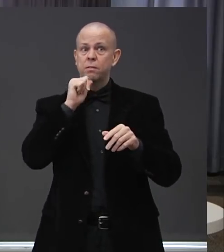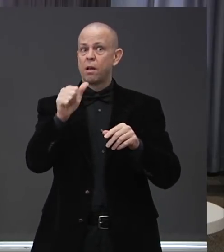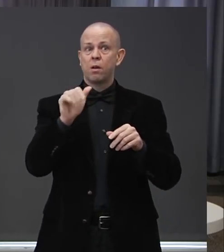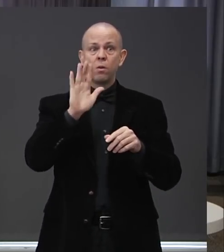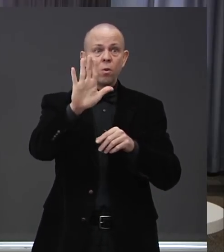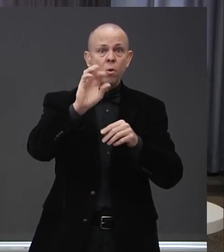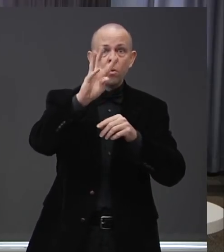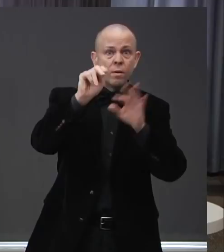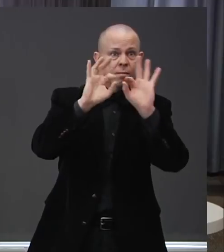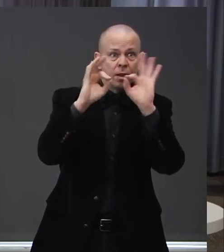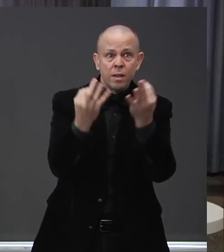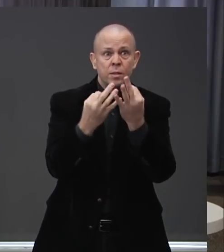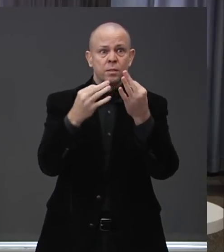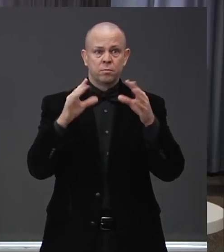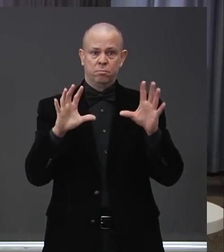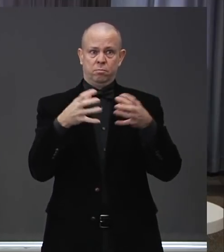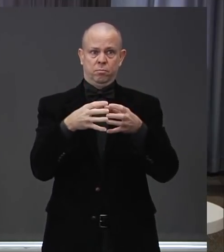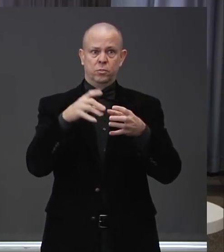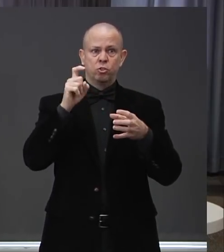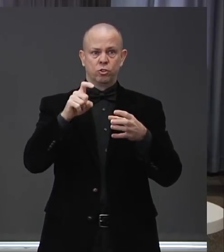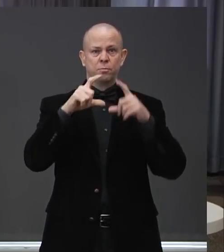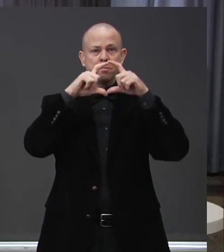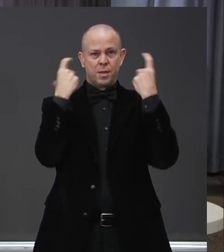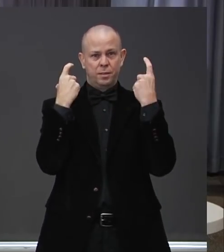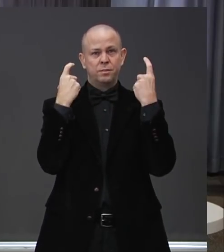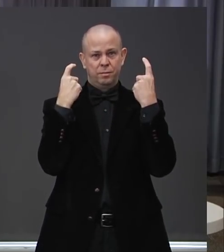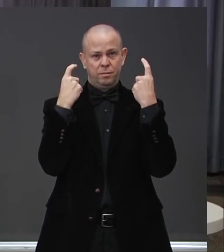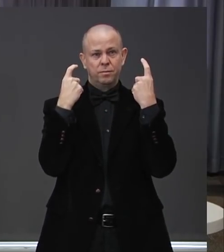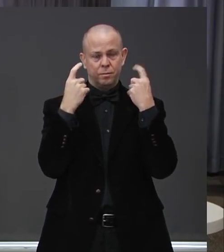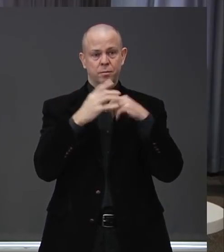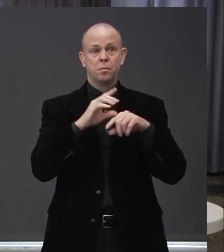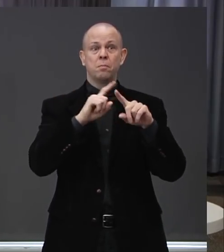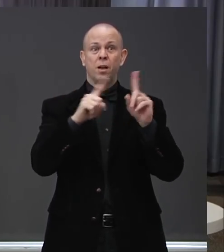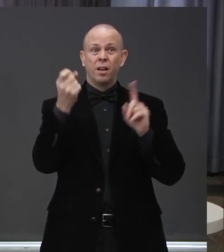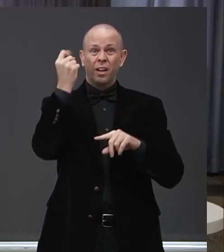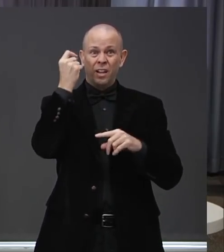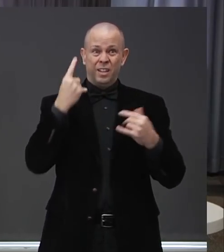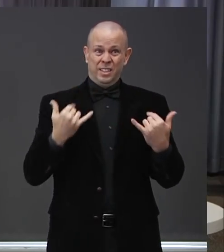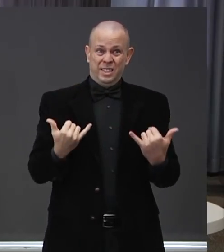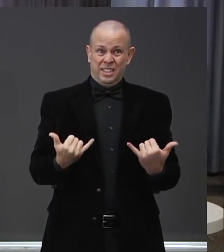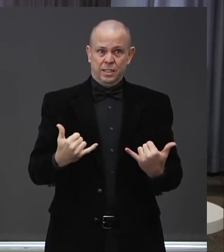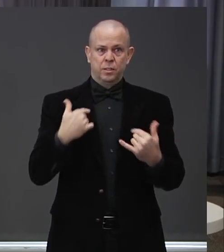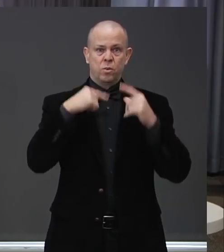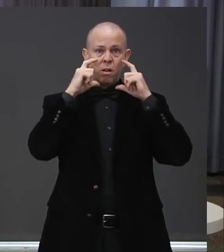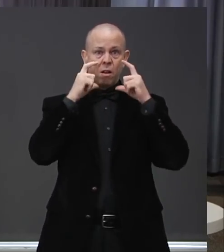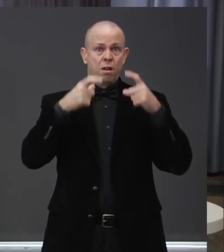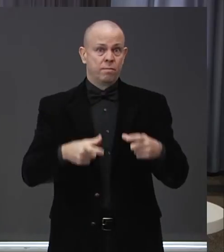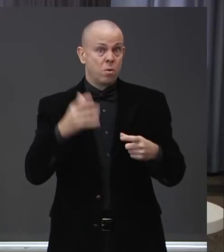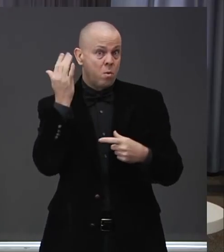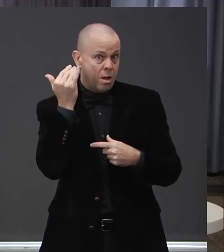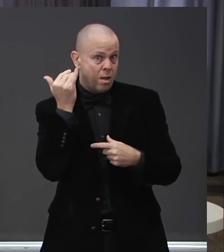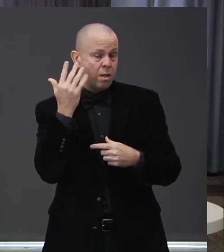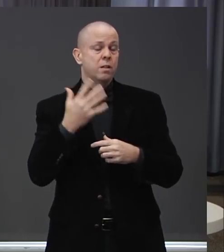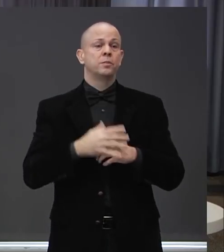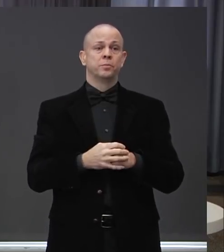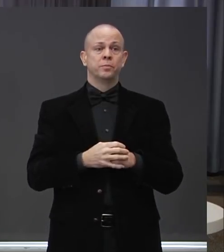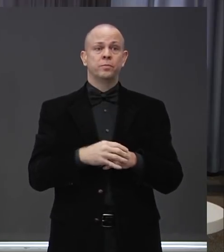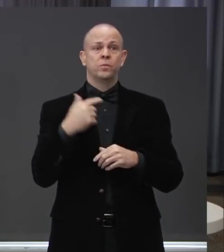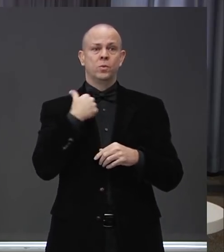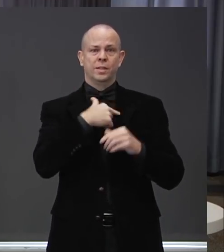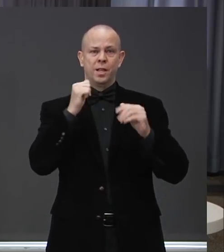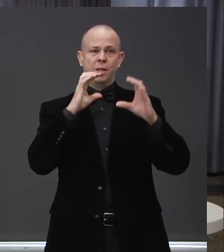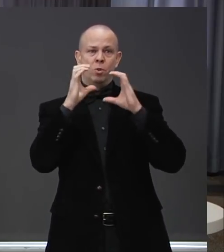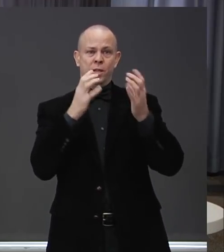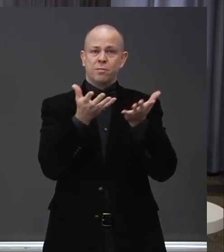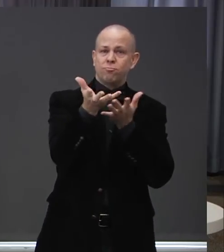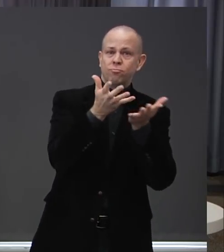household, you should wear a face covering. However, today we are taking off our face coverings when speaking so we can communicate with people